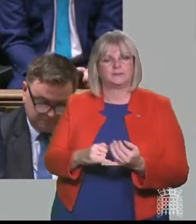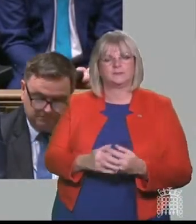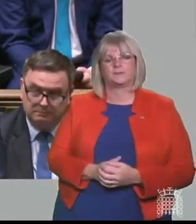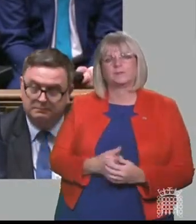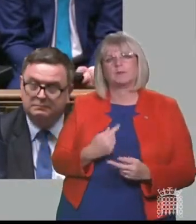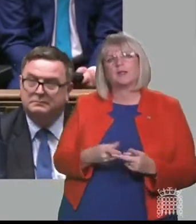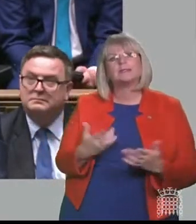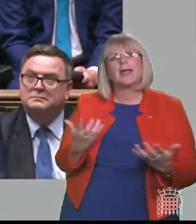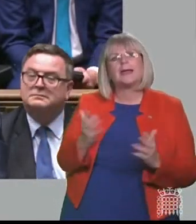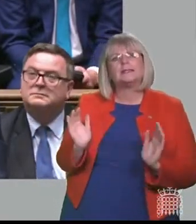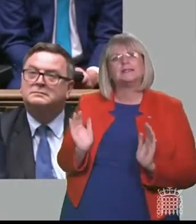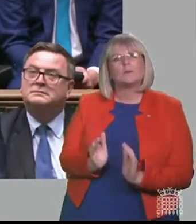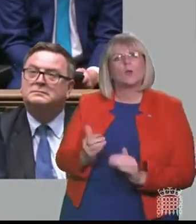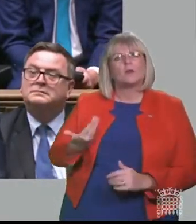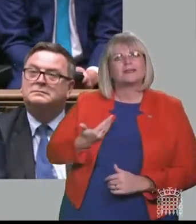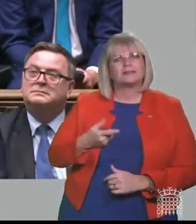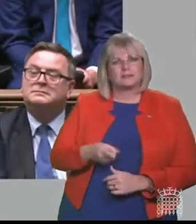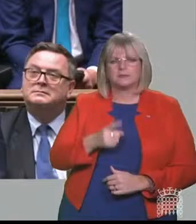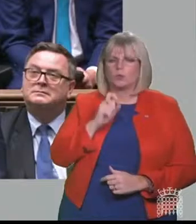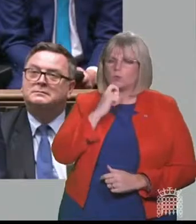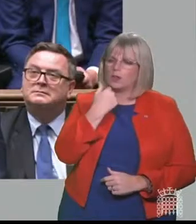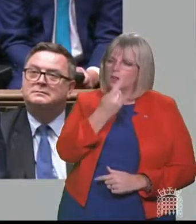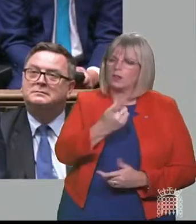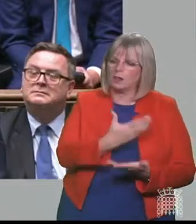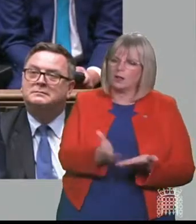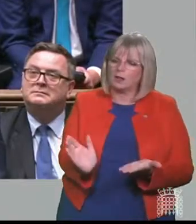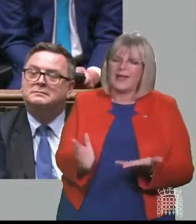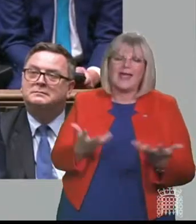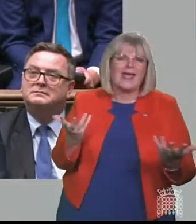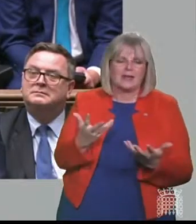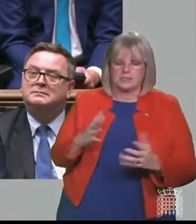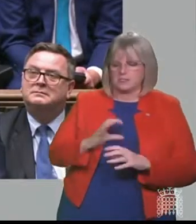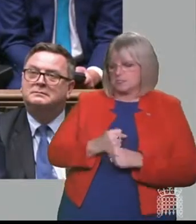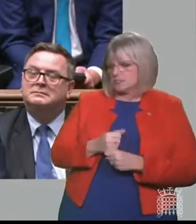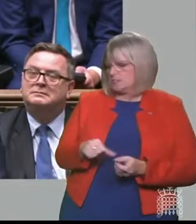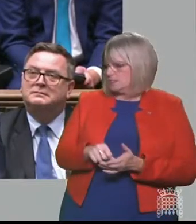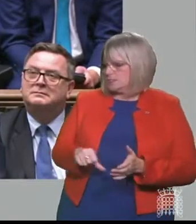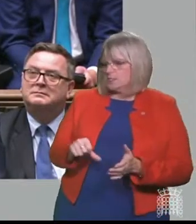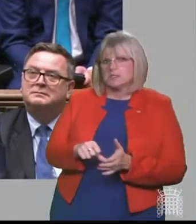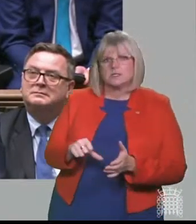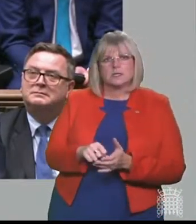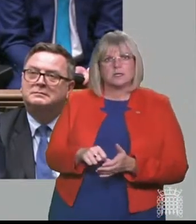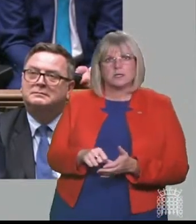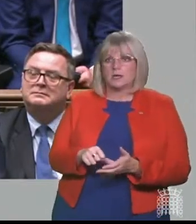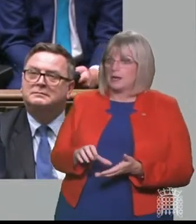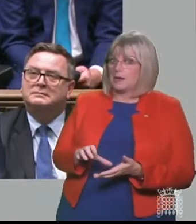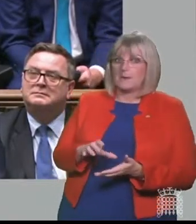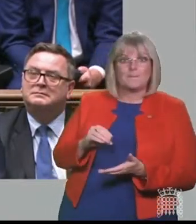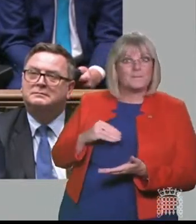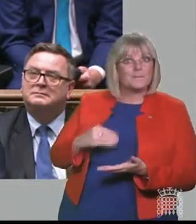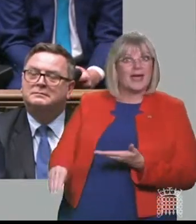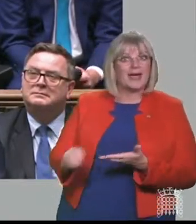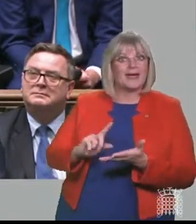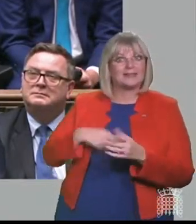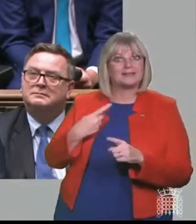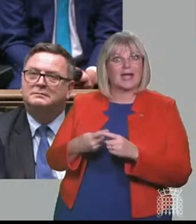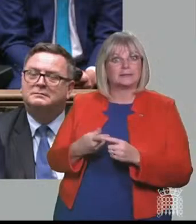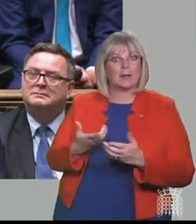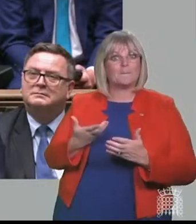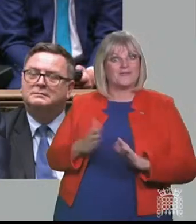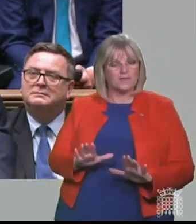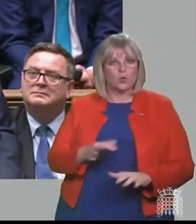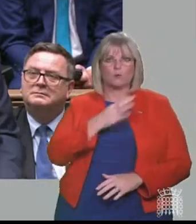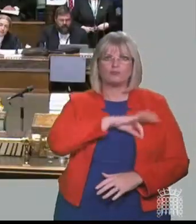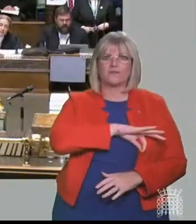the biggest frustration they have is the tax you pay before making a penny of profit, not least business